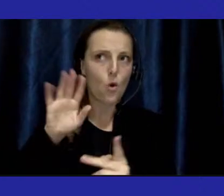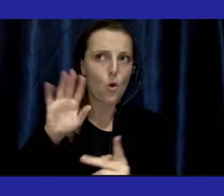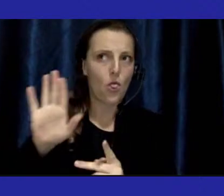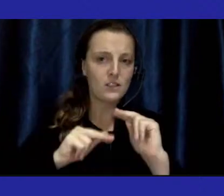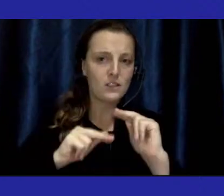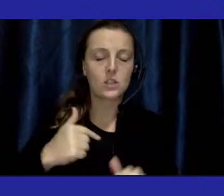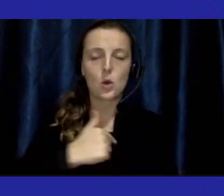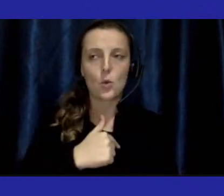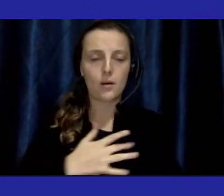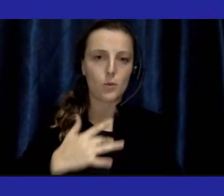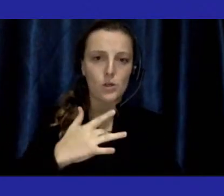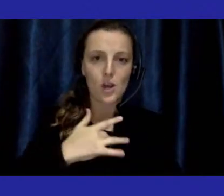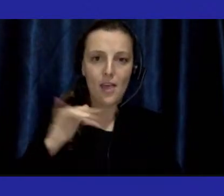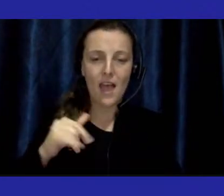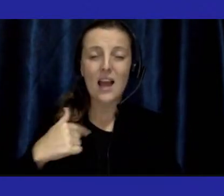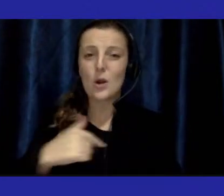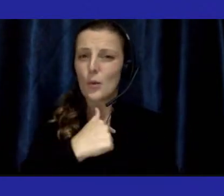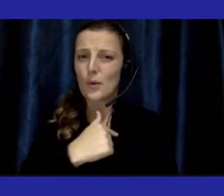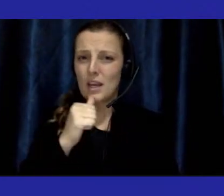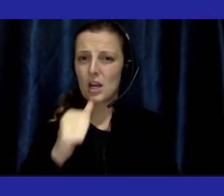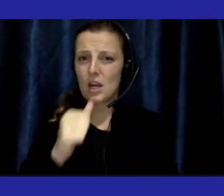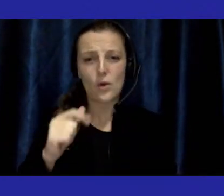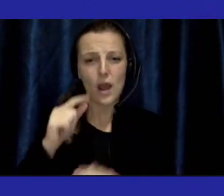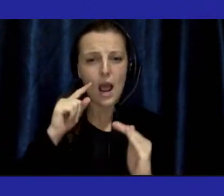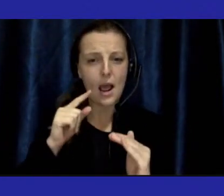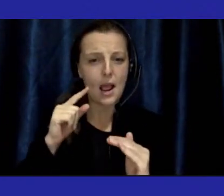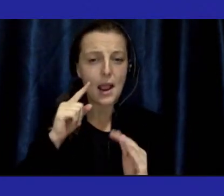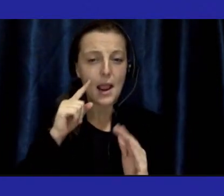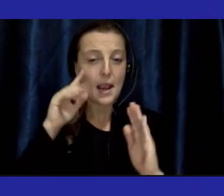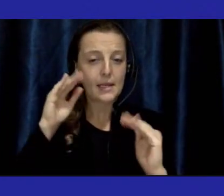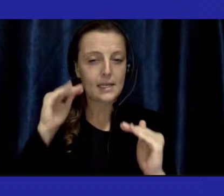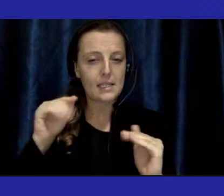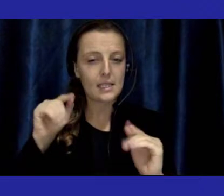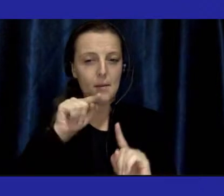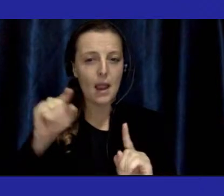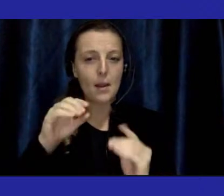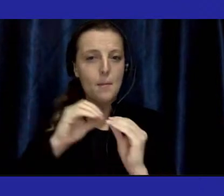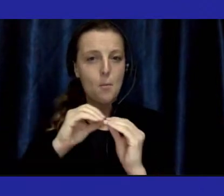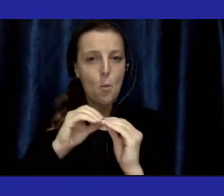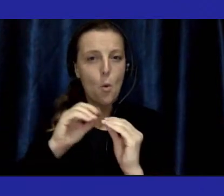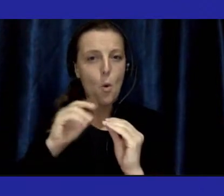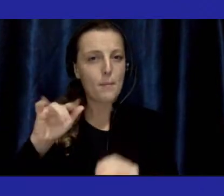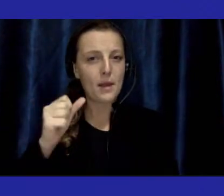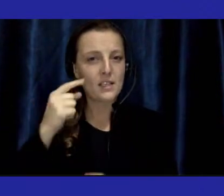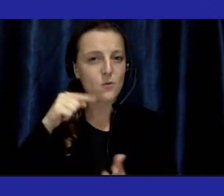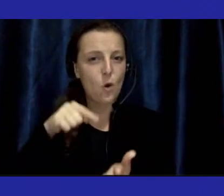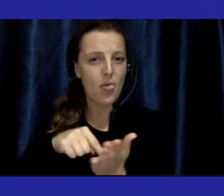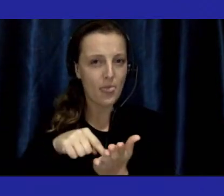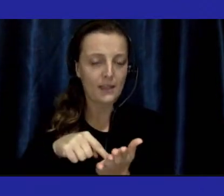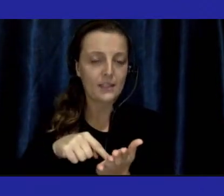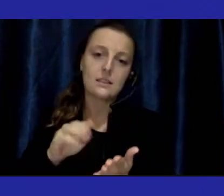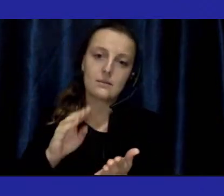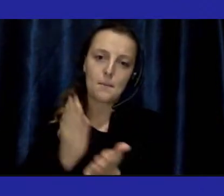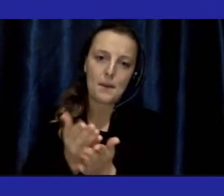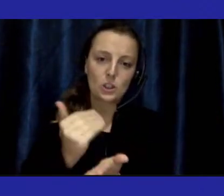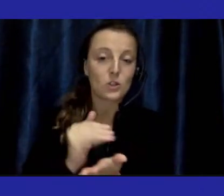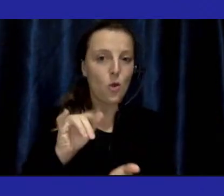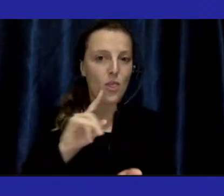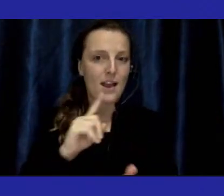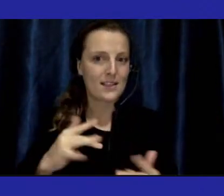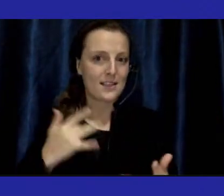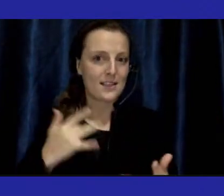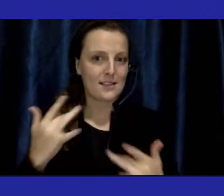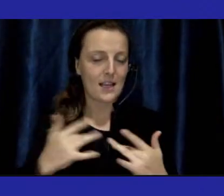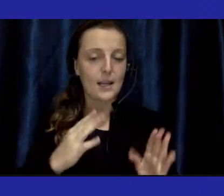budget, which is also exciting. In terms of the state just wrapped up their session over the weekend and the